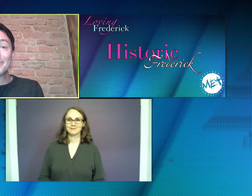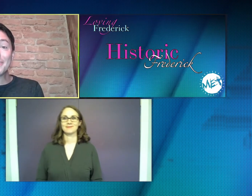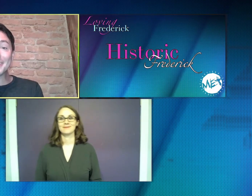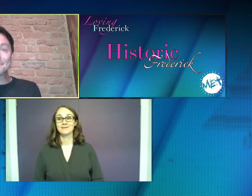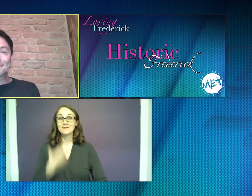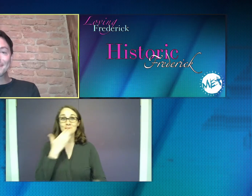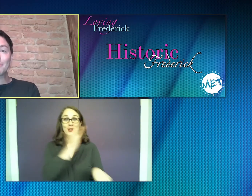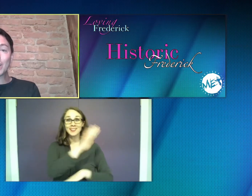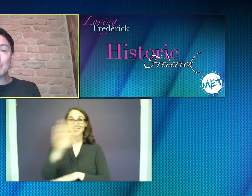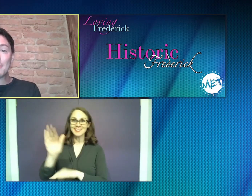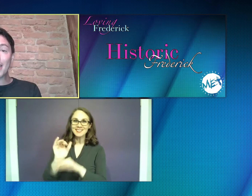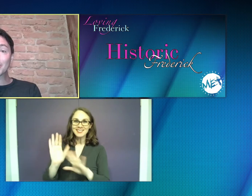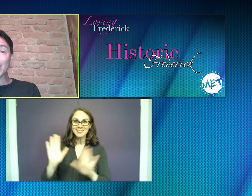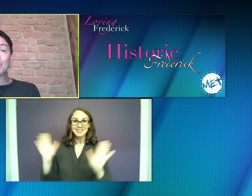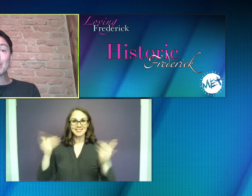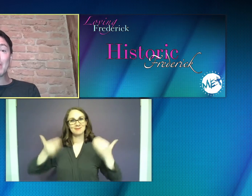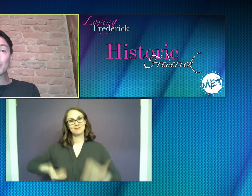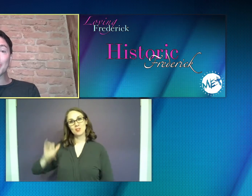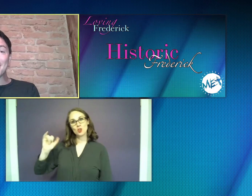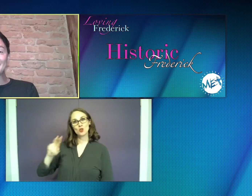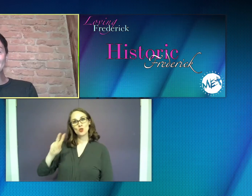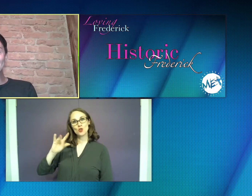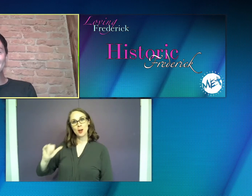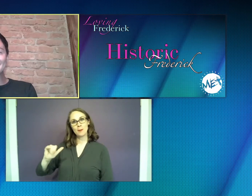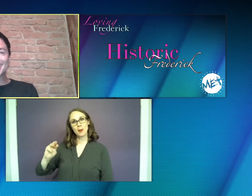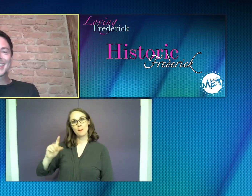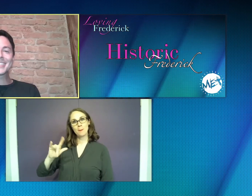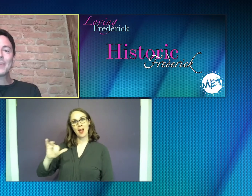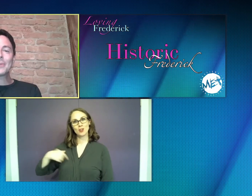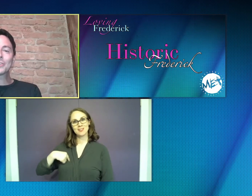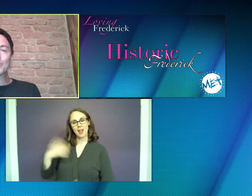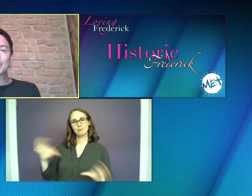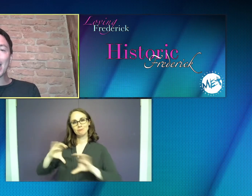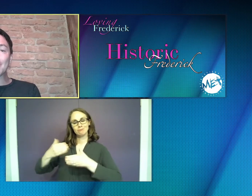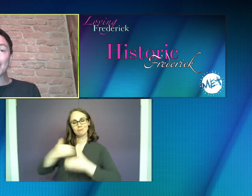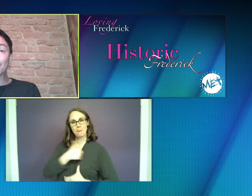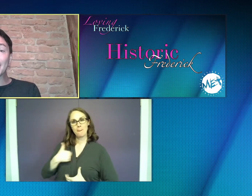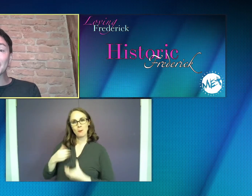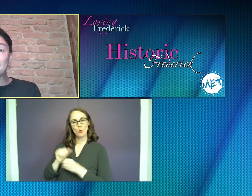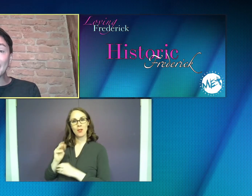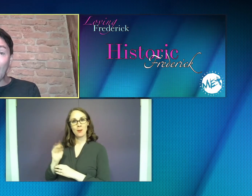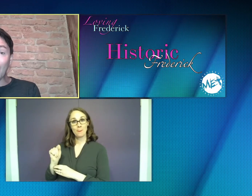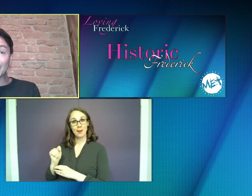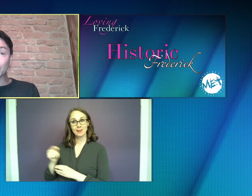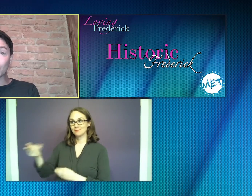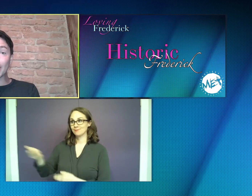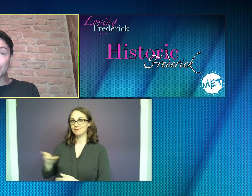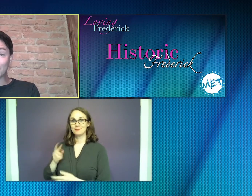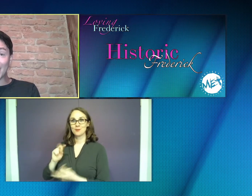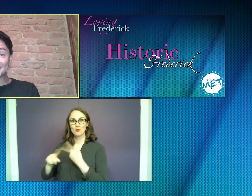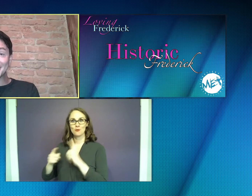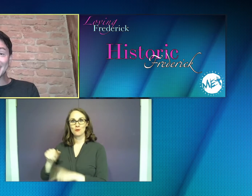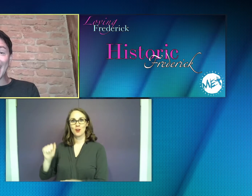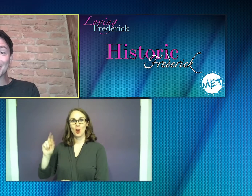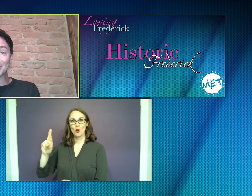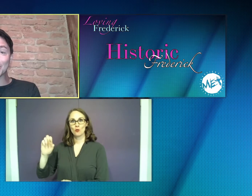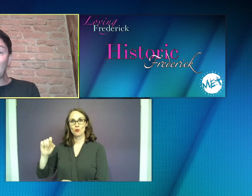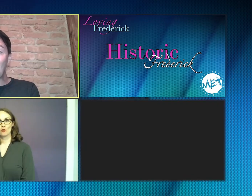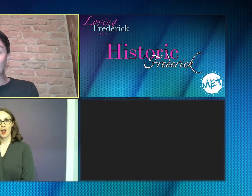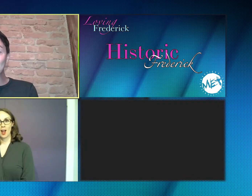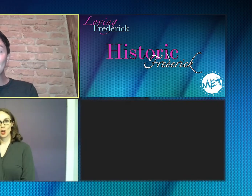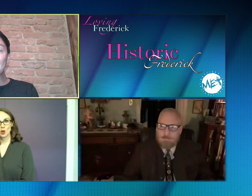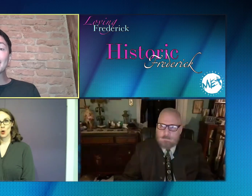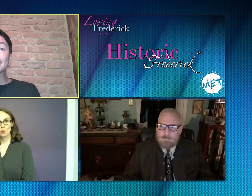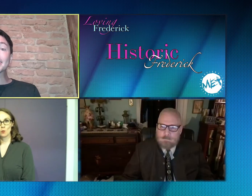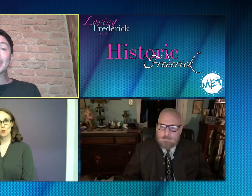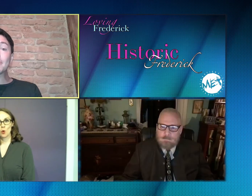Good evening. I'm Jeremy Myers, a company member with Met. Tonight we are joined by my friends and Met colleagues Reiner Puchaska and Allison